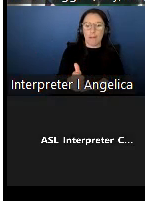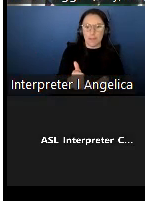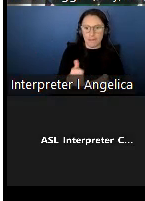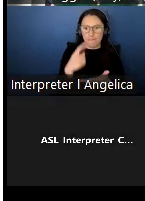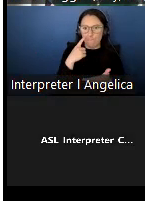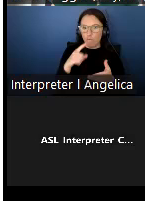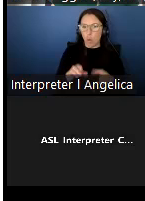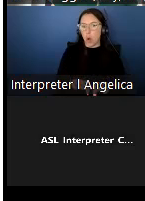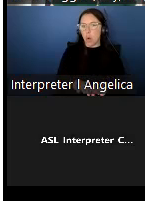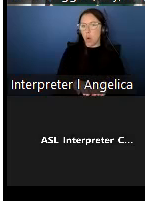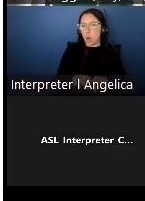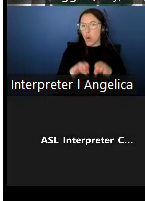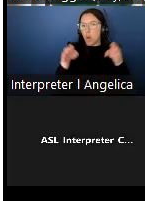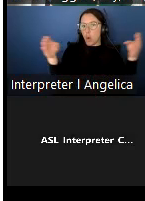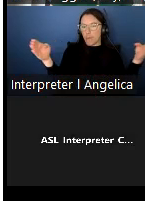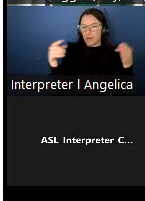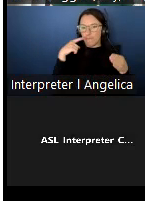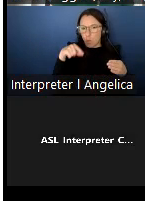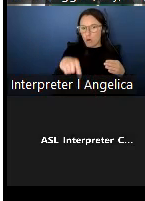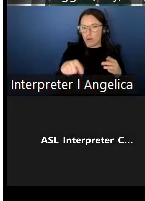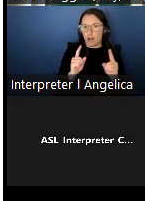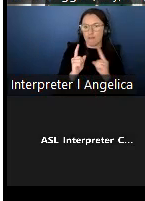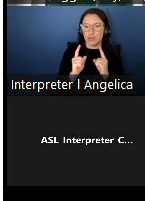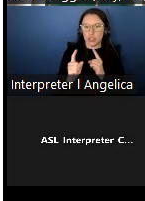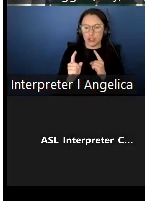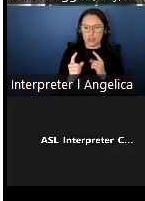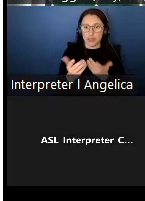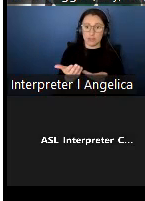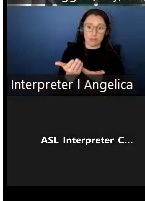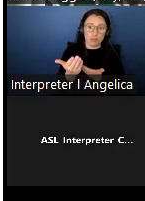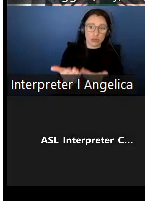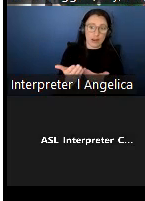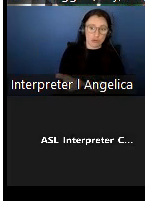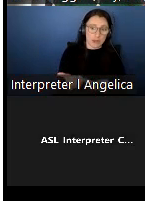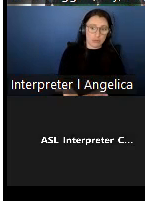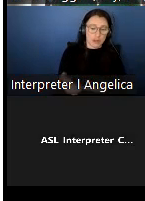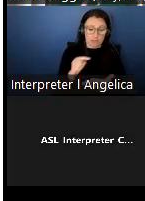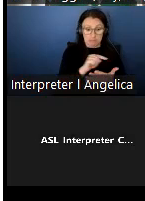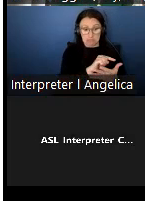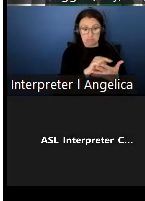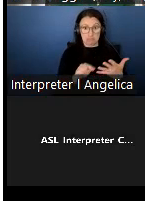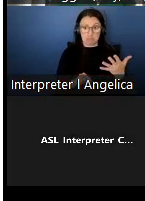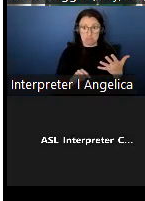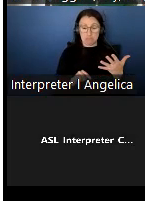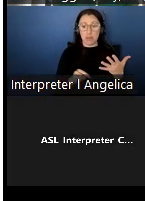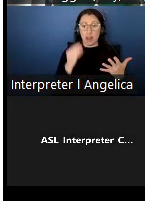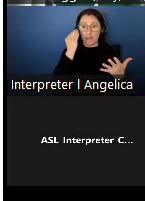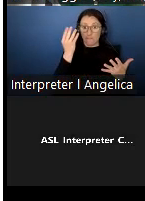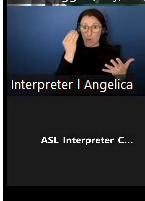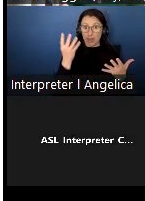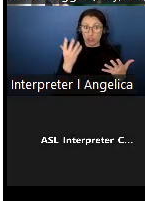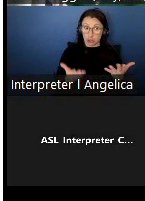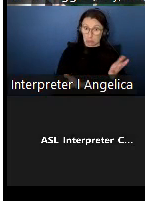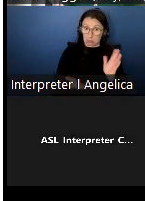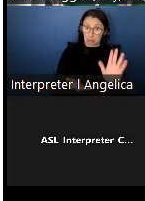that conversation because I think presenting things as, hey, here's the information. If